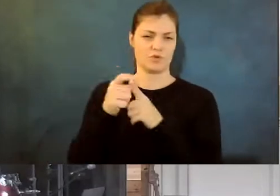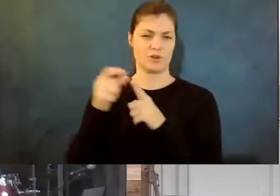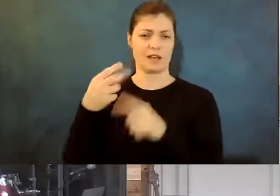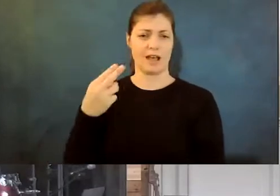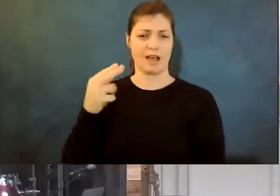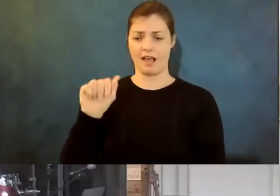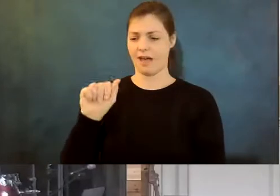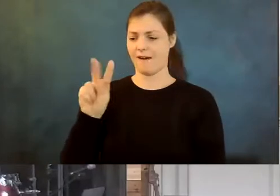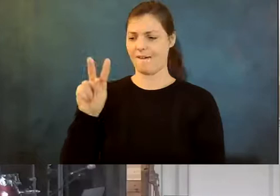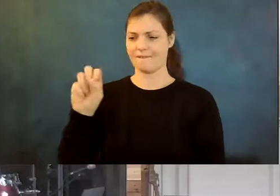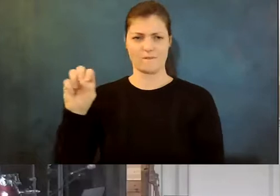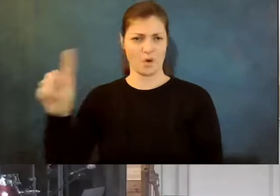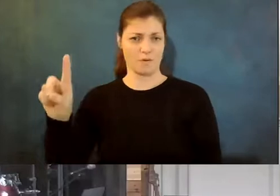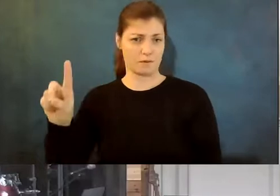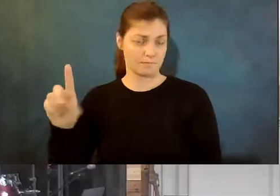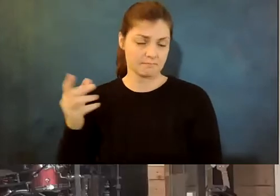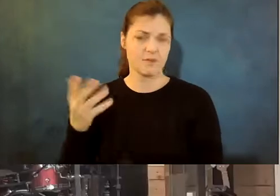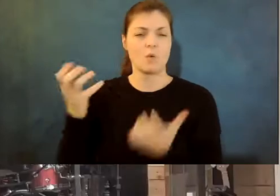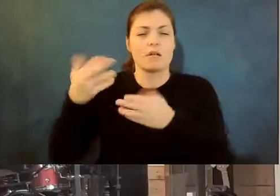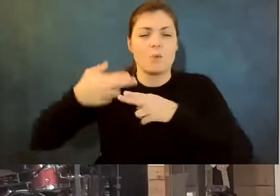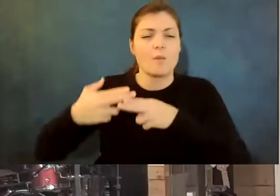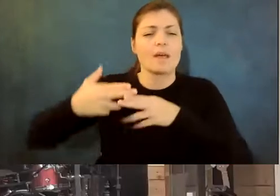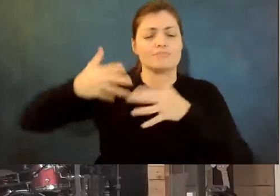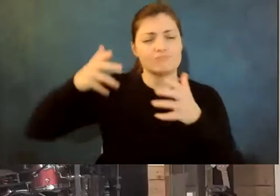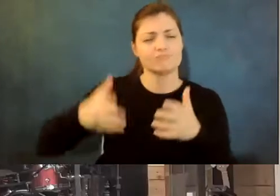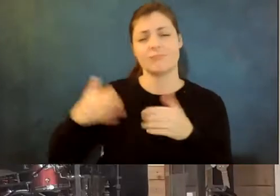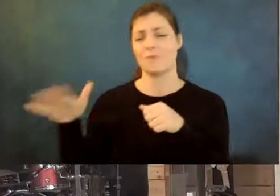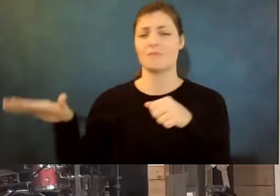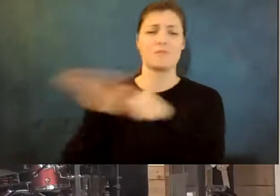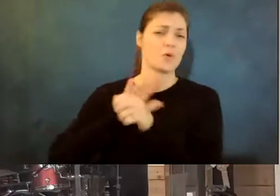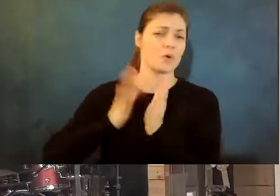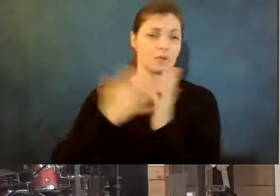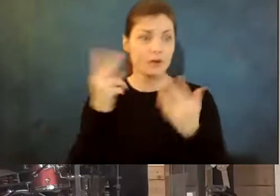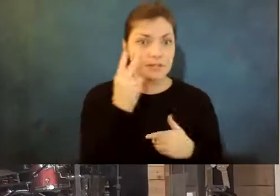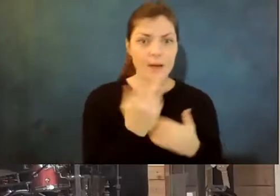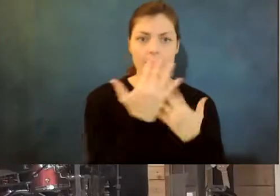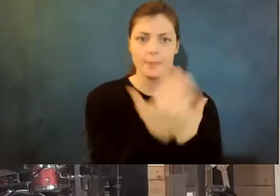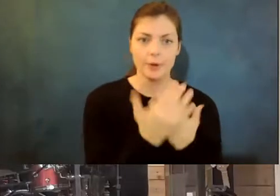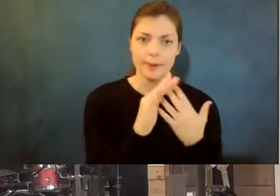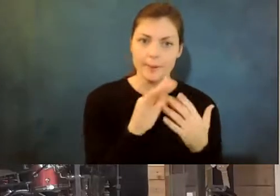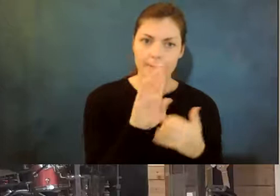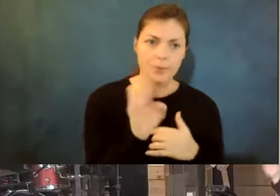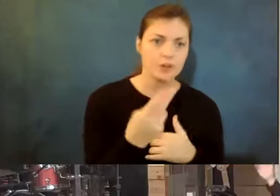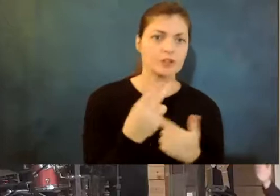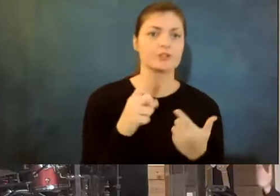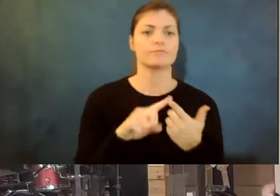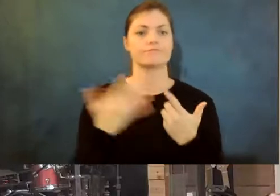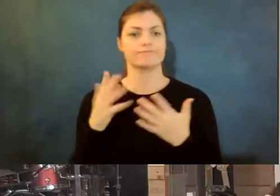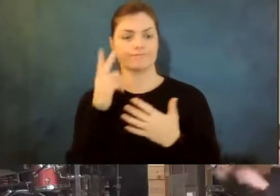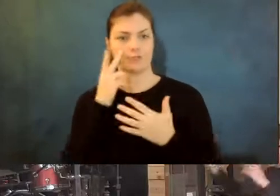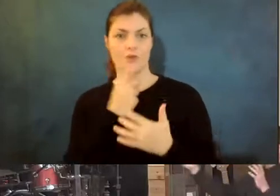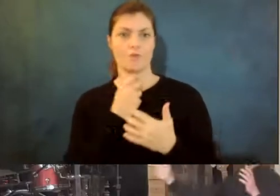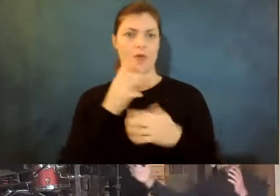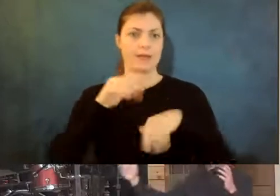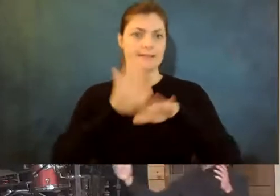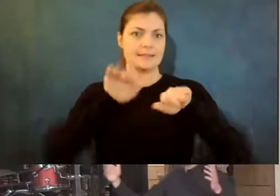chabod. I want the weight of your glory. He had already encountered God. He saw a burning bush. He saw a pillar of fire. He saw the Red Sea parted. He